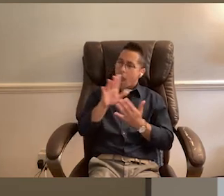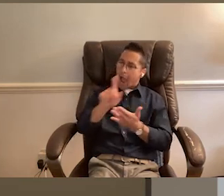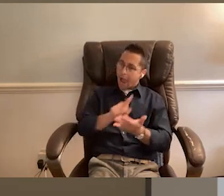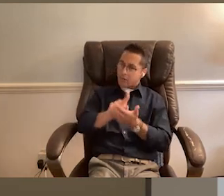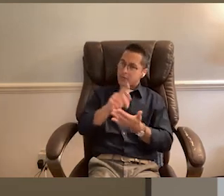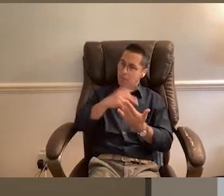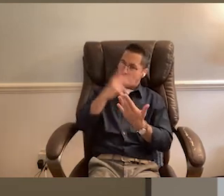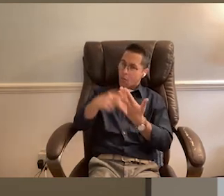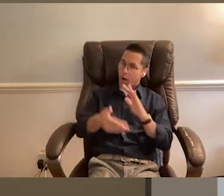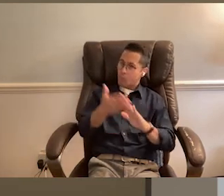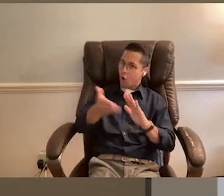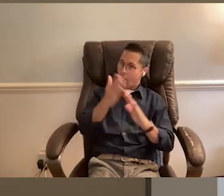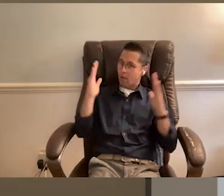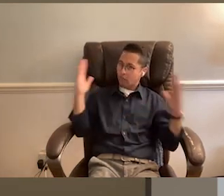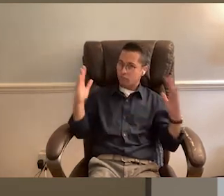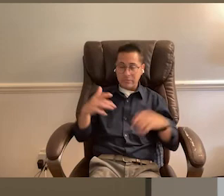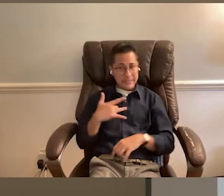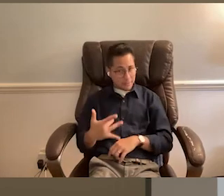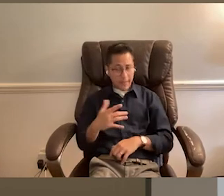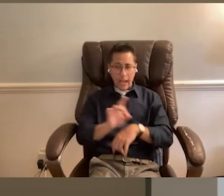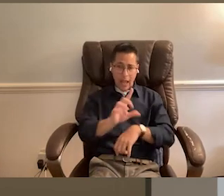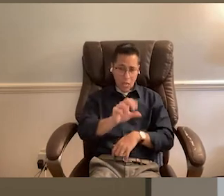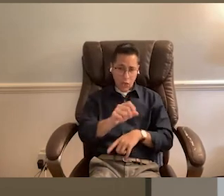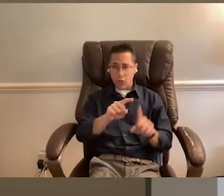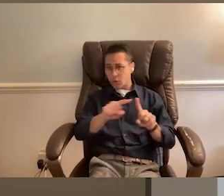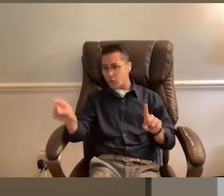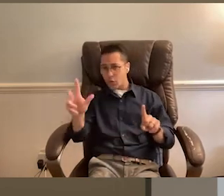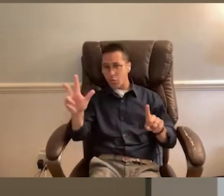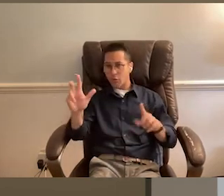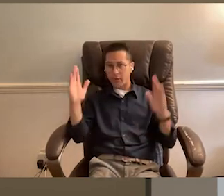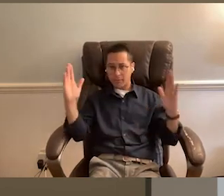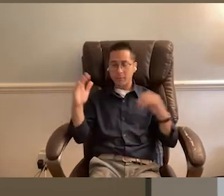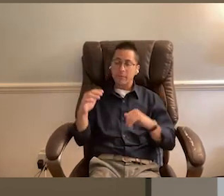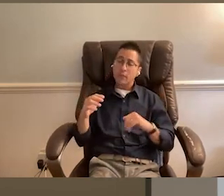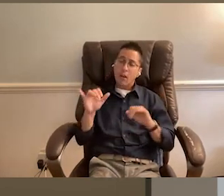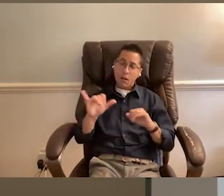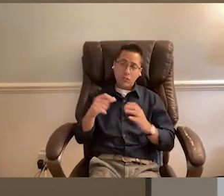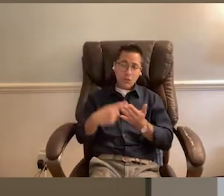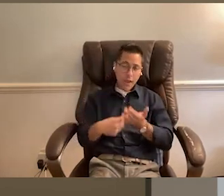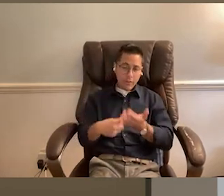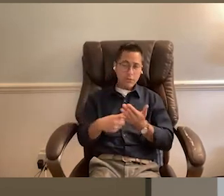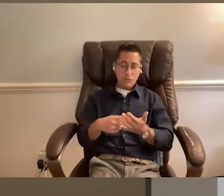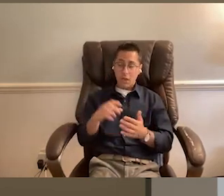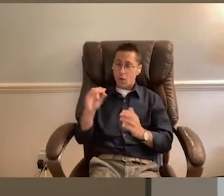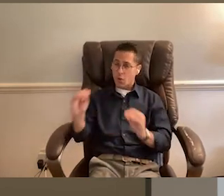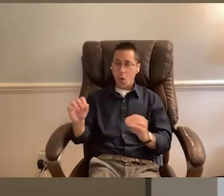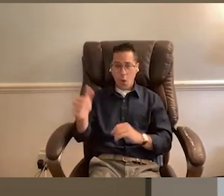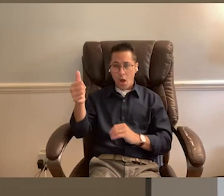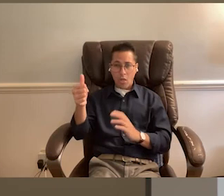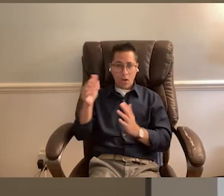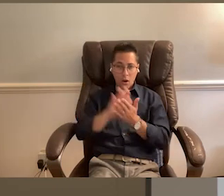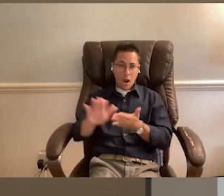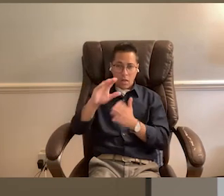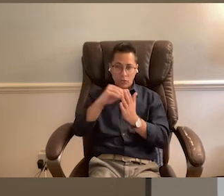the cost of it, does APD cover? Yes, APD can cover our program. Okay. I'm not sure the